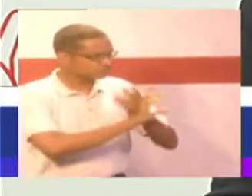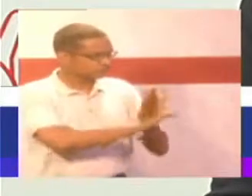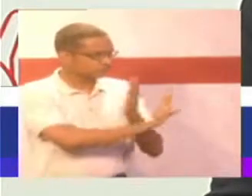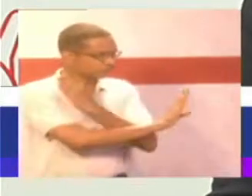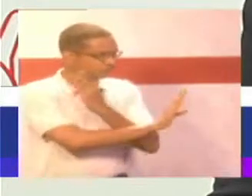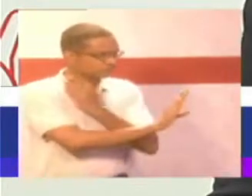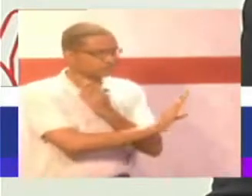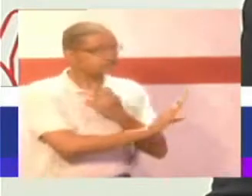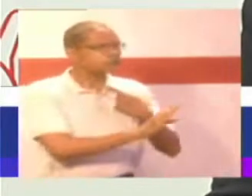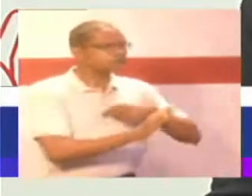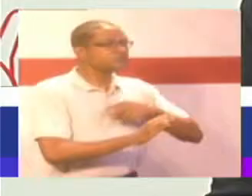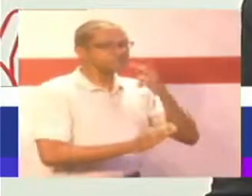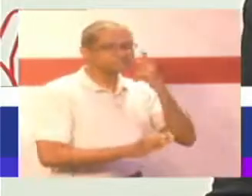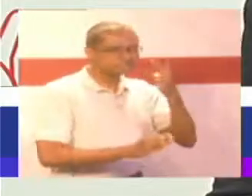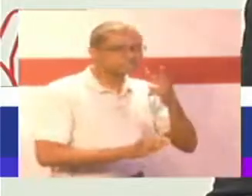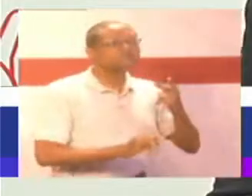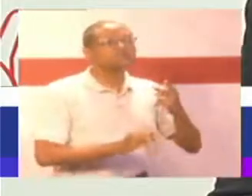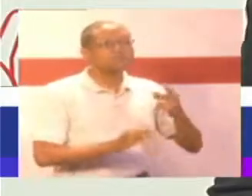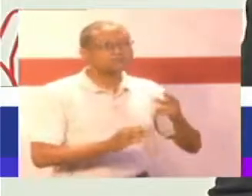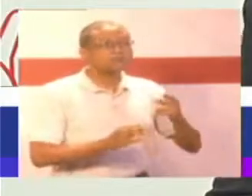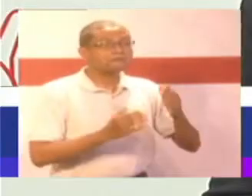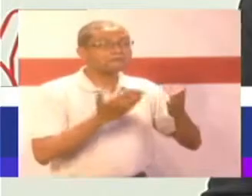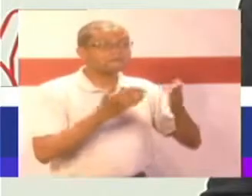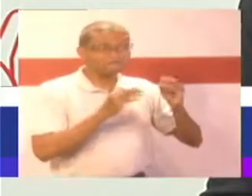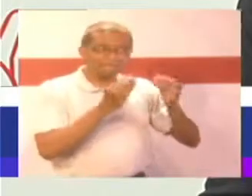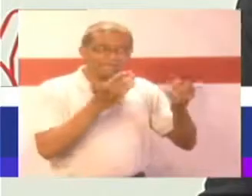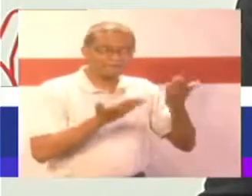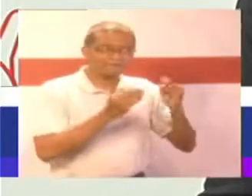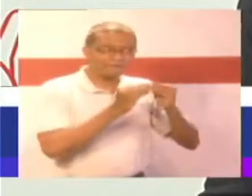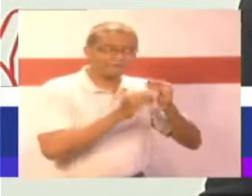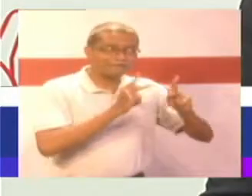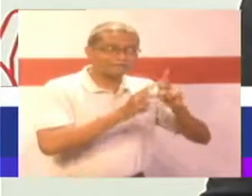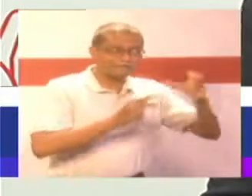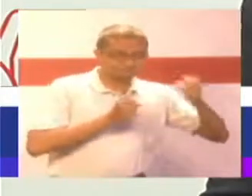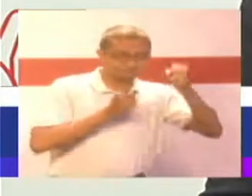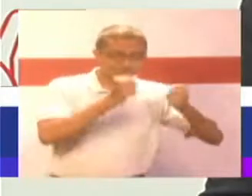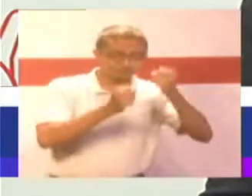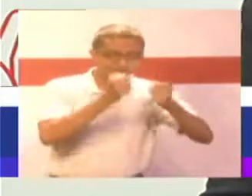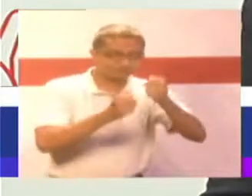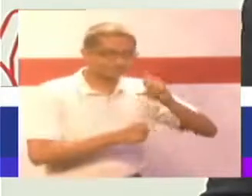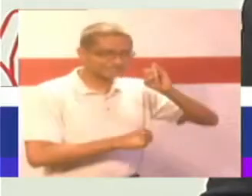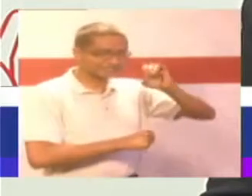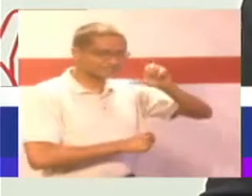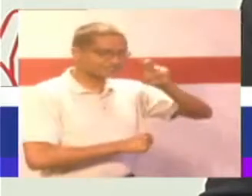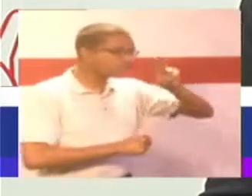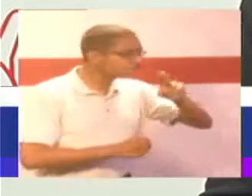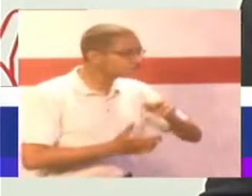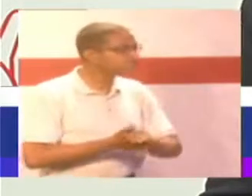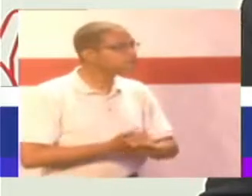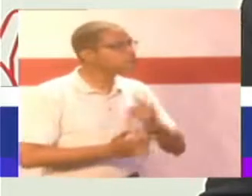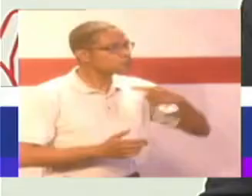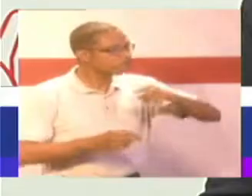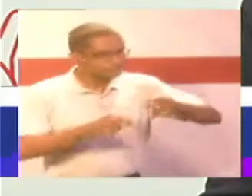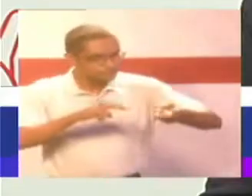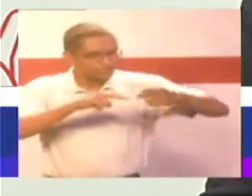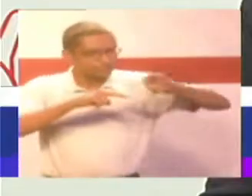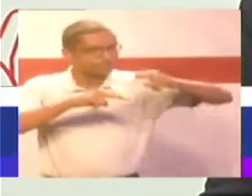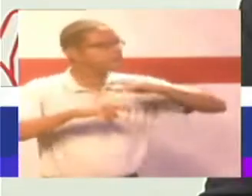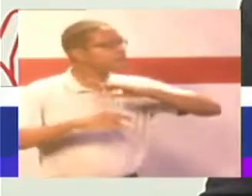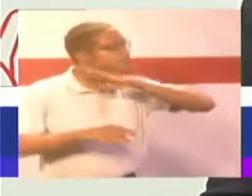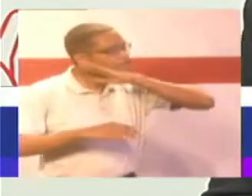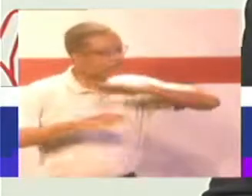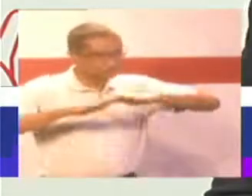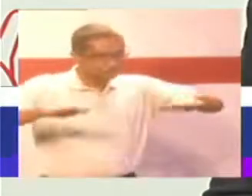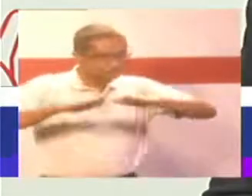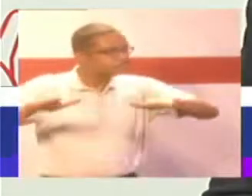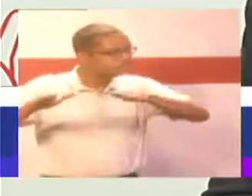demand for intensive care unit and high dependency unit beds. At present, we have upscaled our ICU capacity